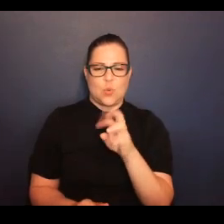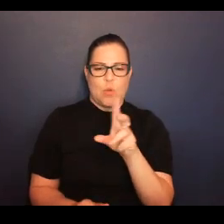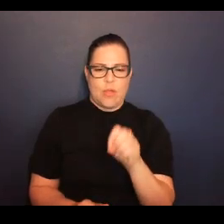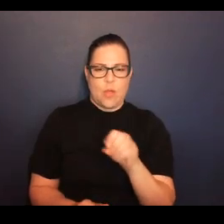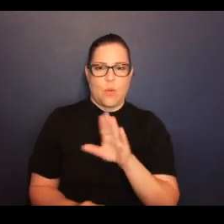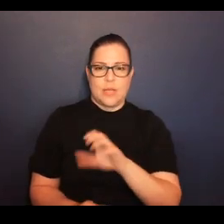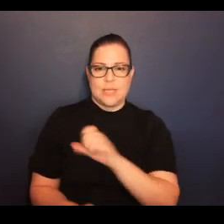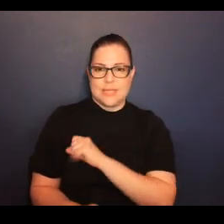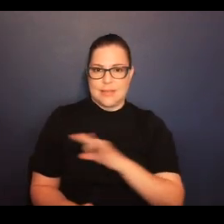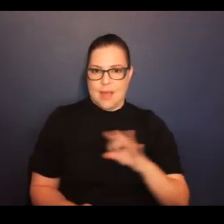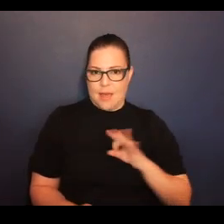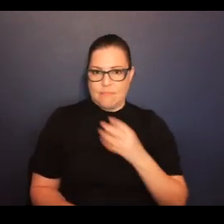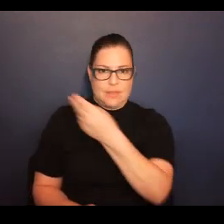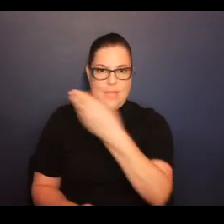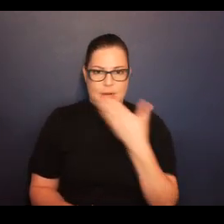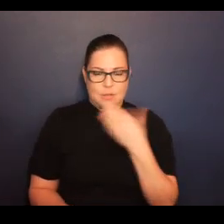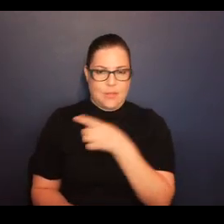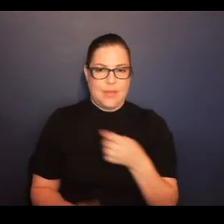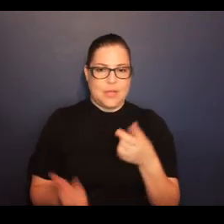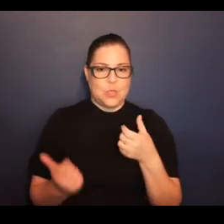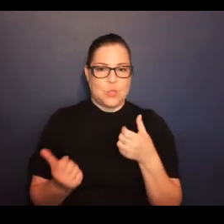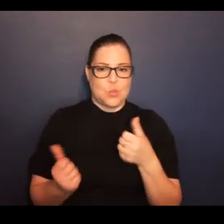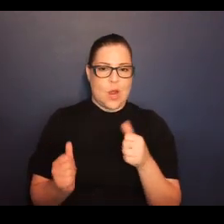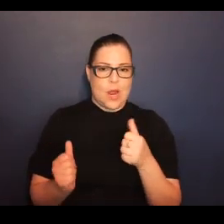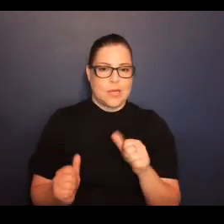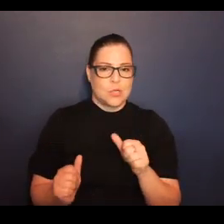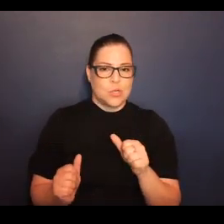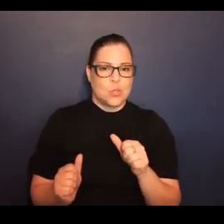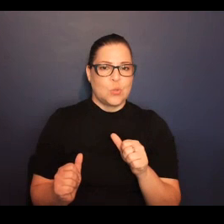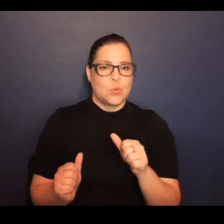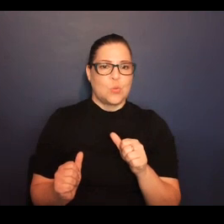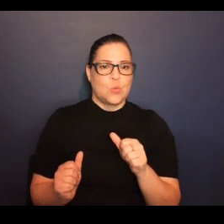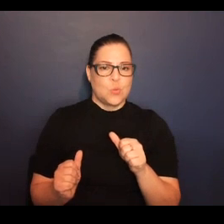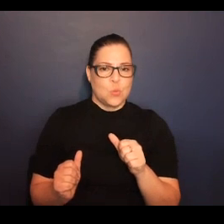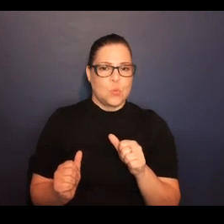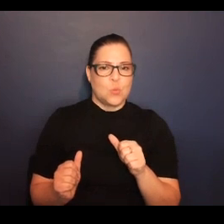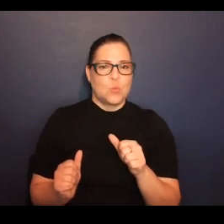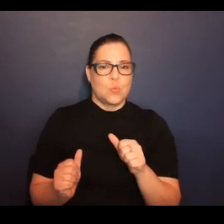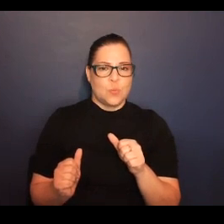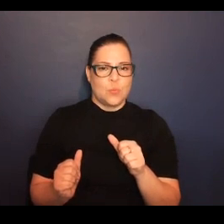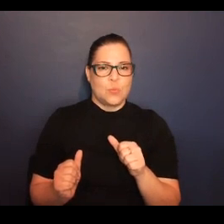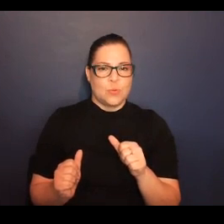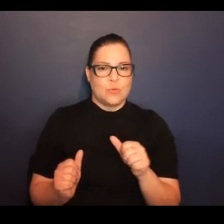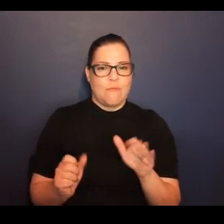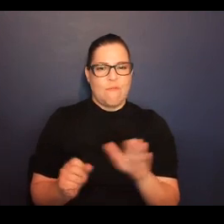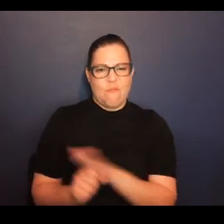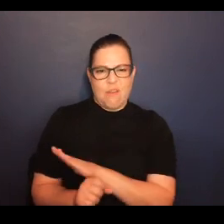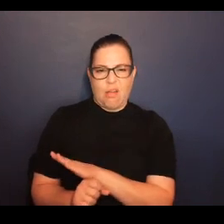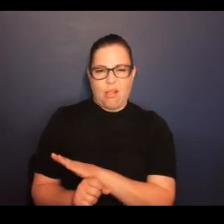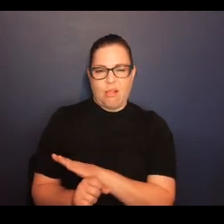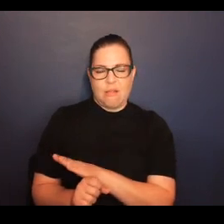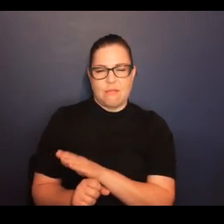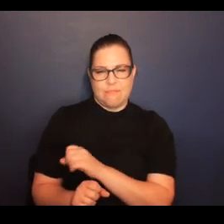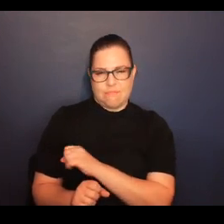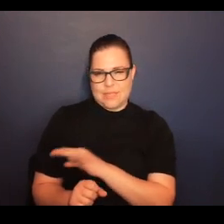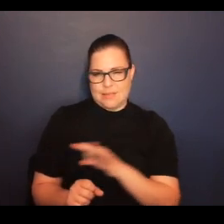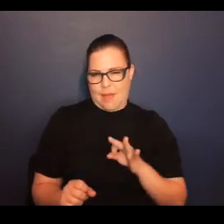has indicated to us that they are trying to fill this position, but it takes a little longer to do that for the staffing of it. That's why it